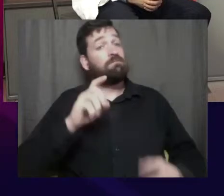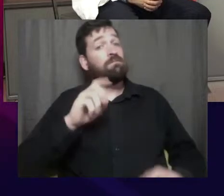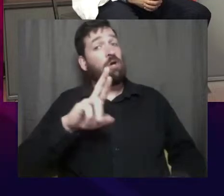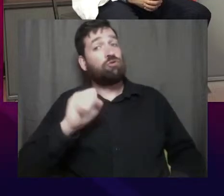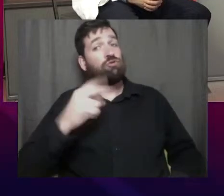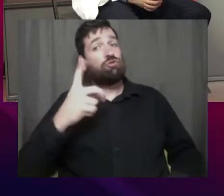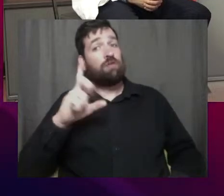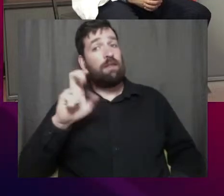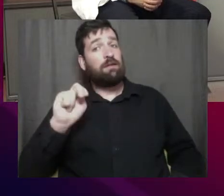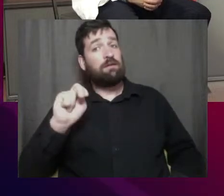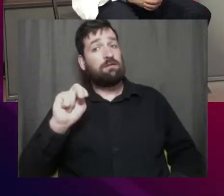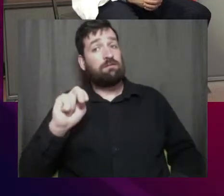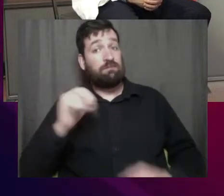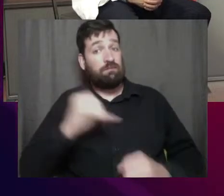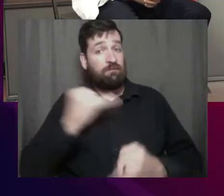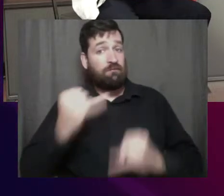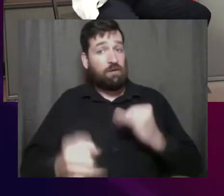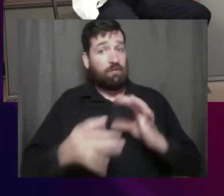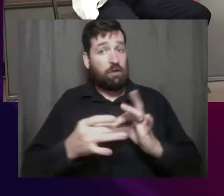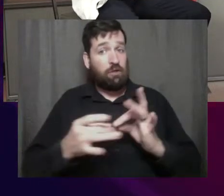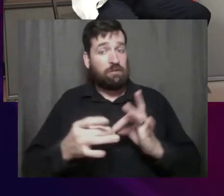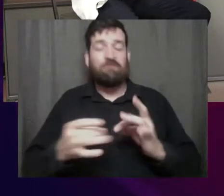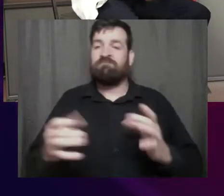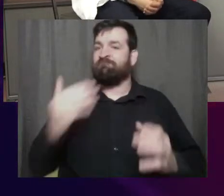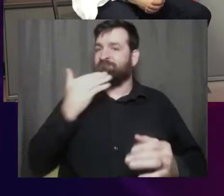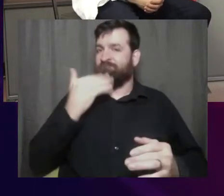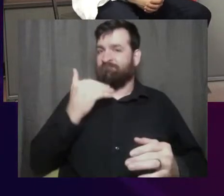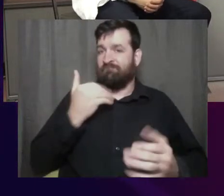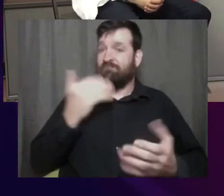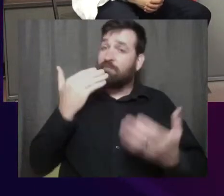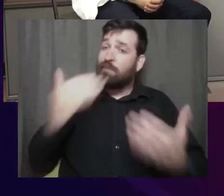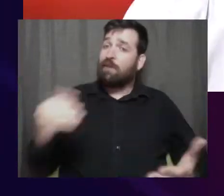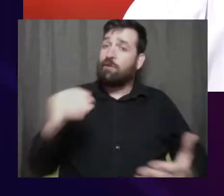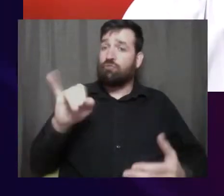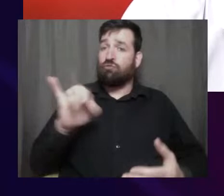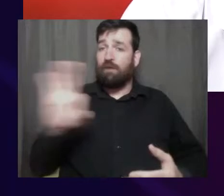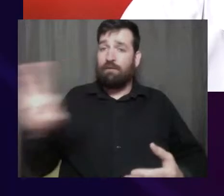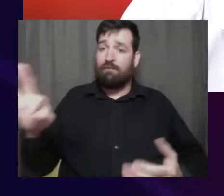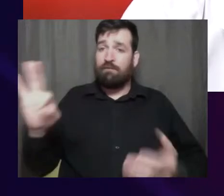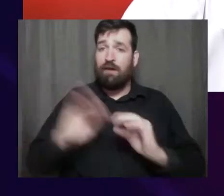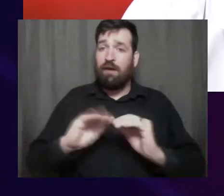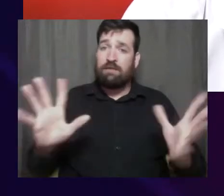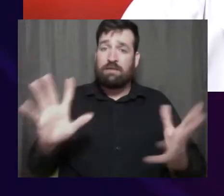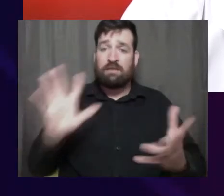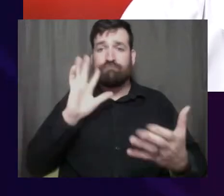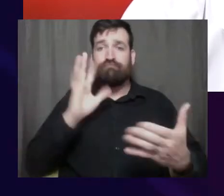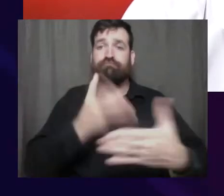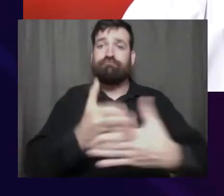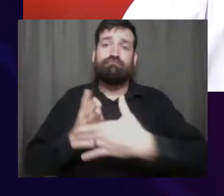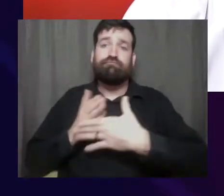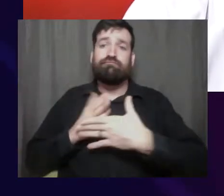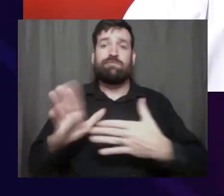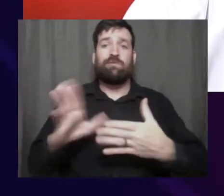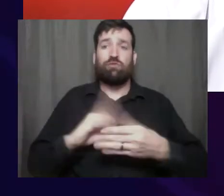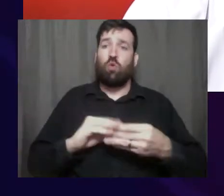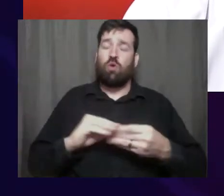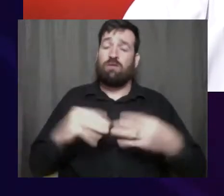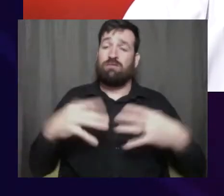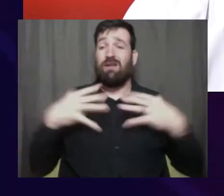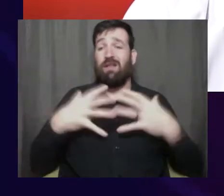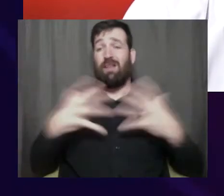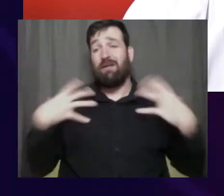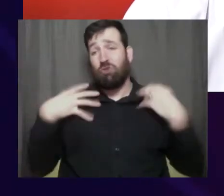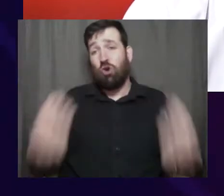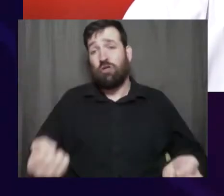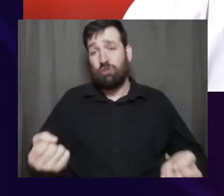Final thoughts? Oh, just very sweet. And I just want to thank Jeff, obviously, for sharing his story. It takes a lot of courage to get on something